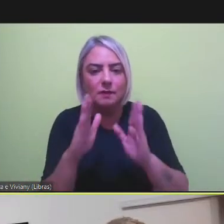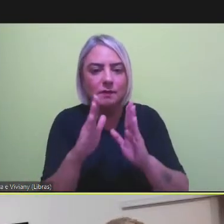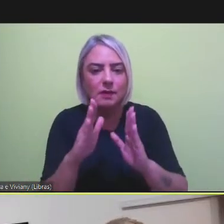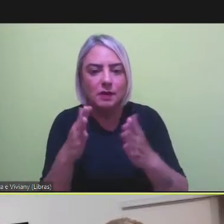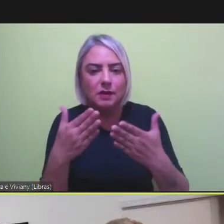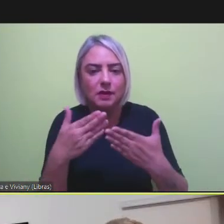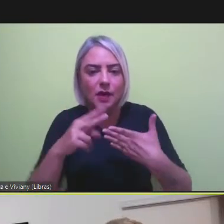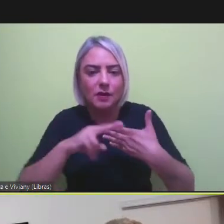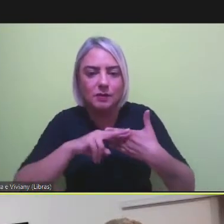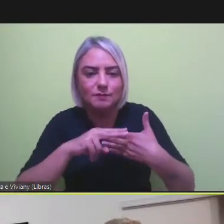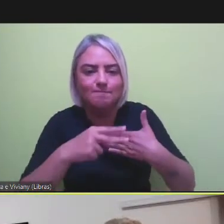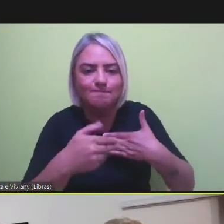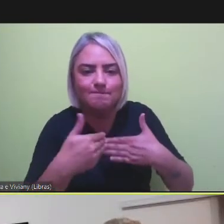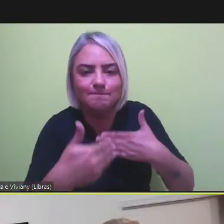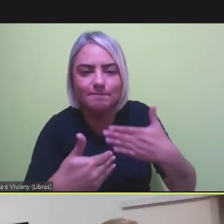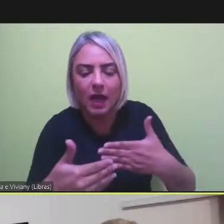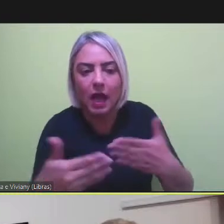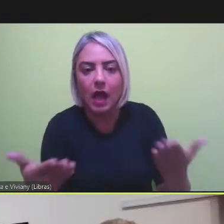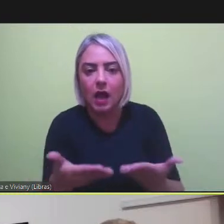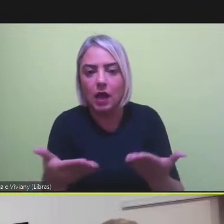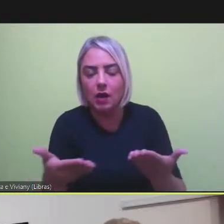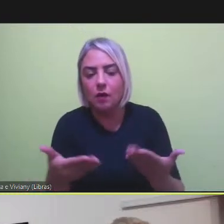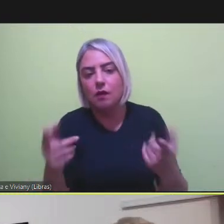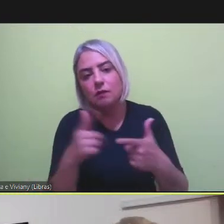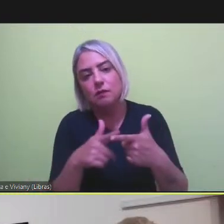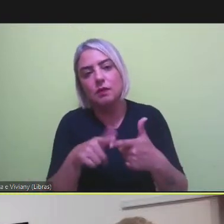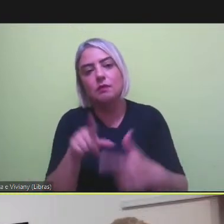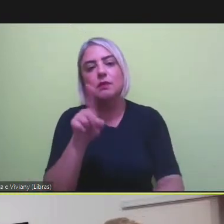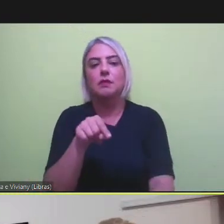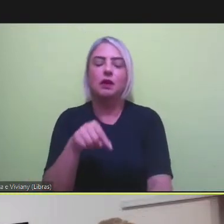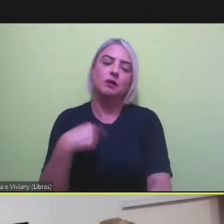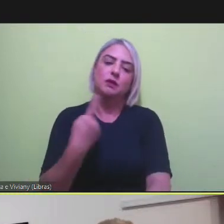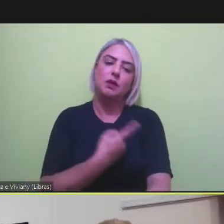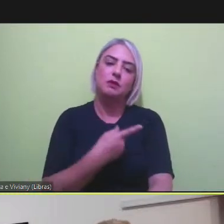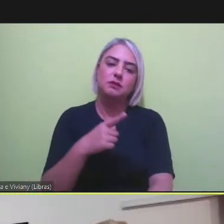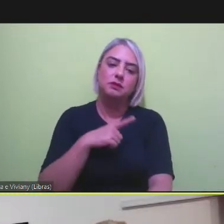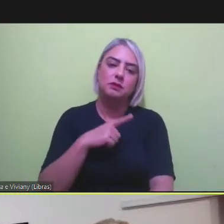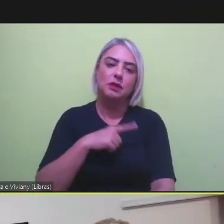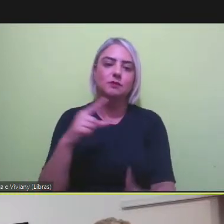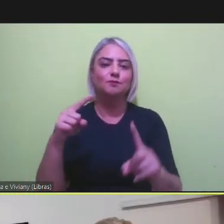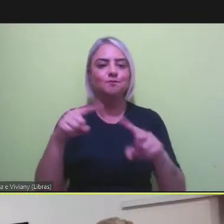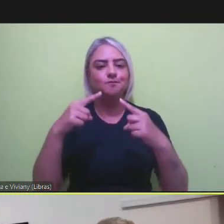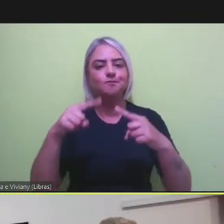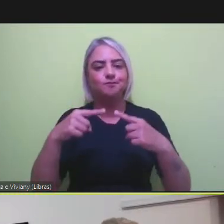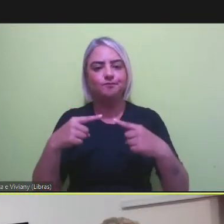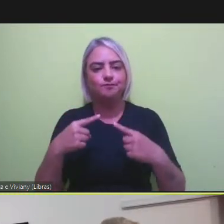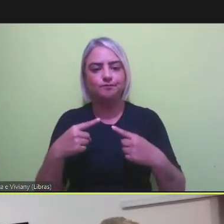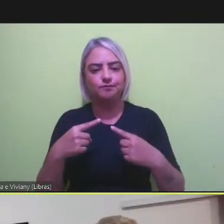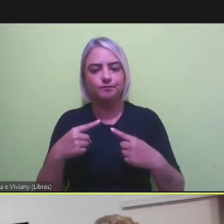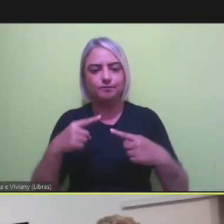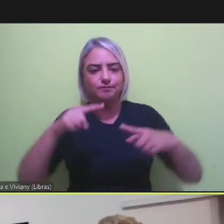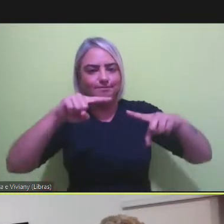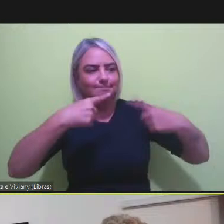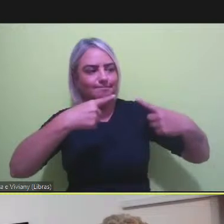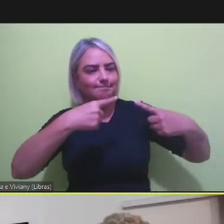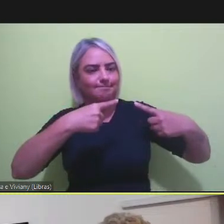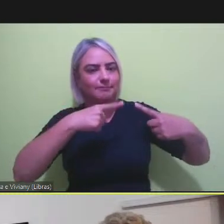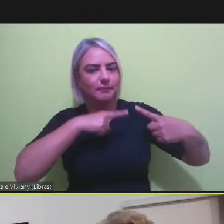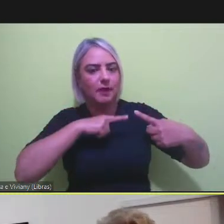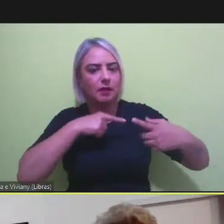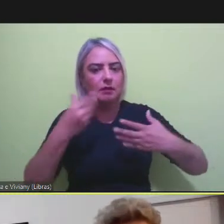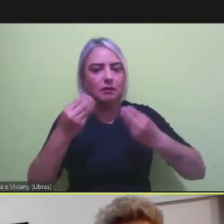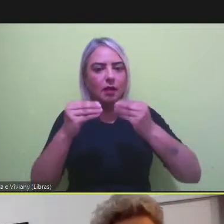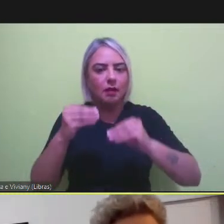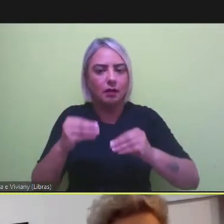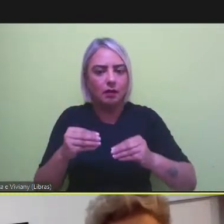is the path. The tendency is this one. However, the issue is that we have challenges that are presented,